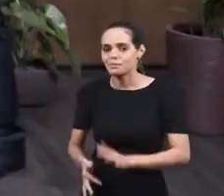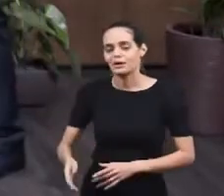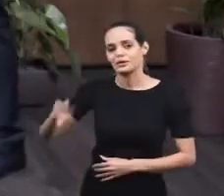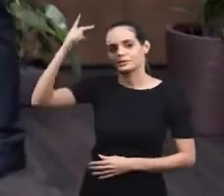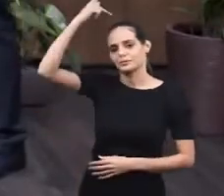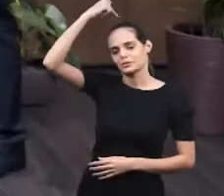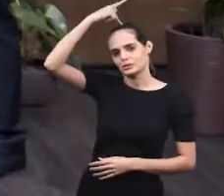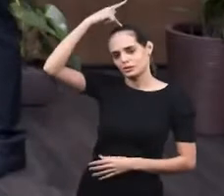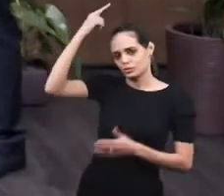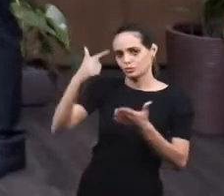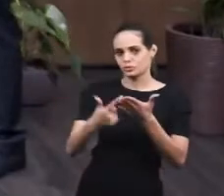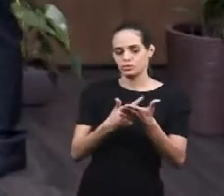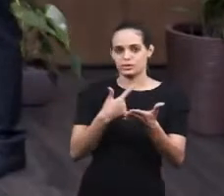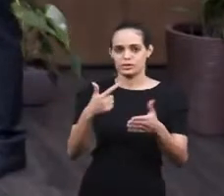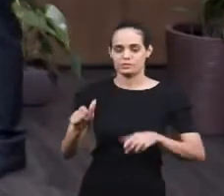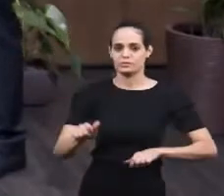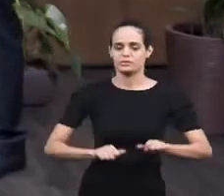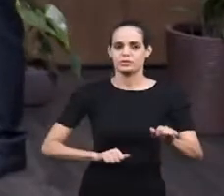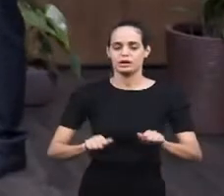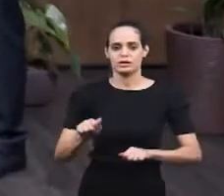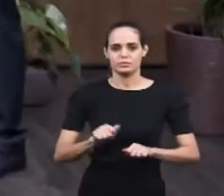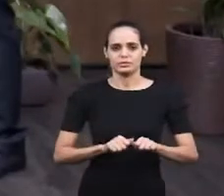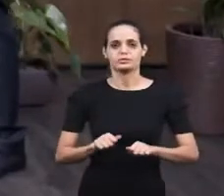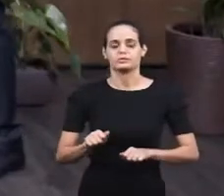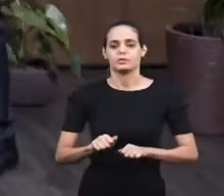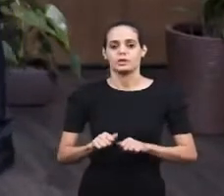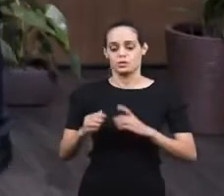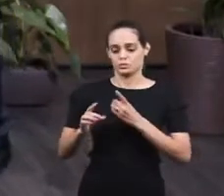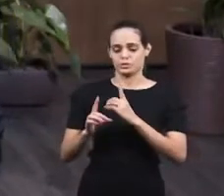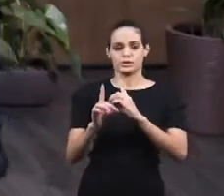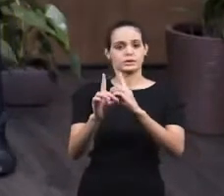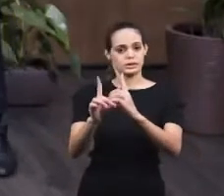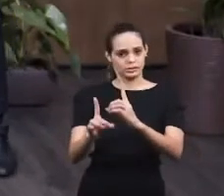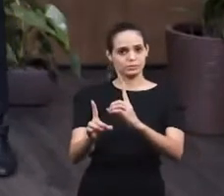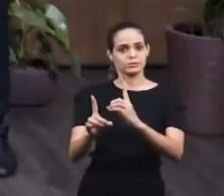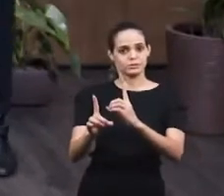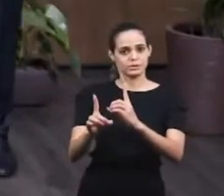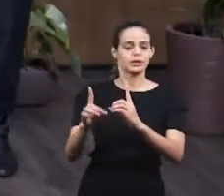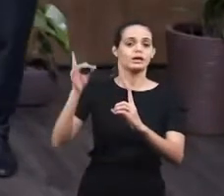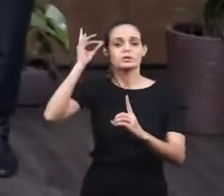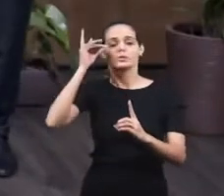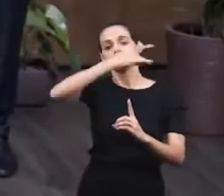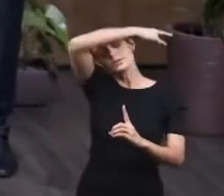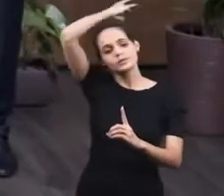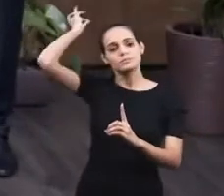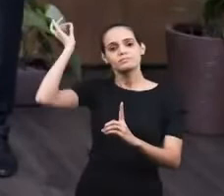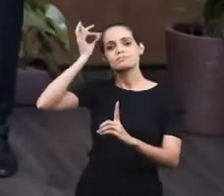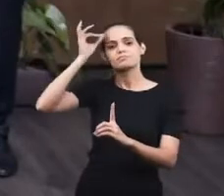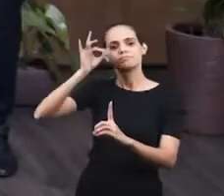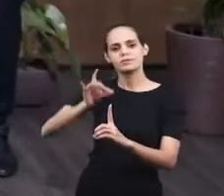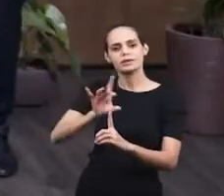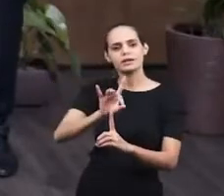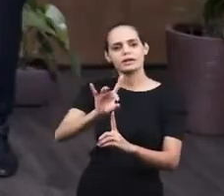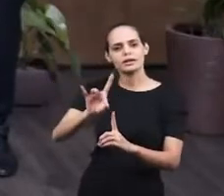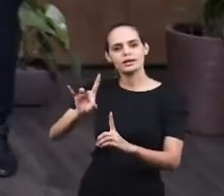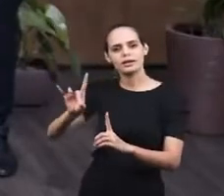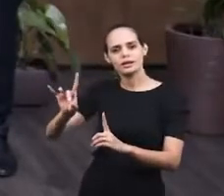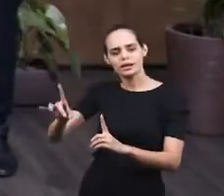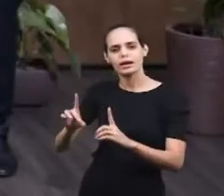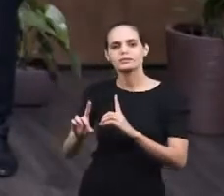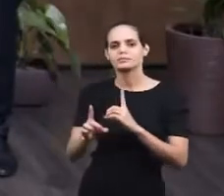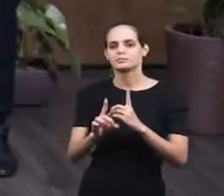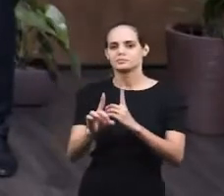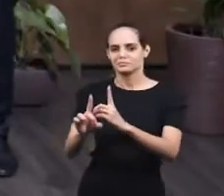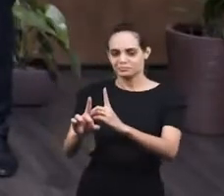which was the outpour of the Holy Spirit. We see here in Acts, "But you shall receive power when the Holy Spirit